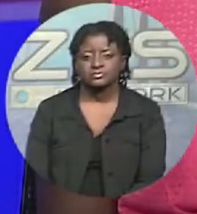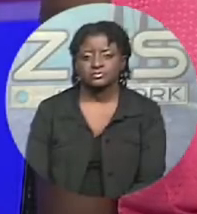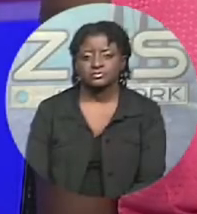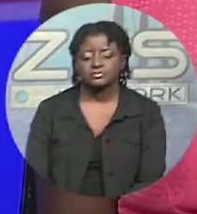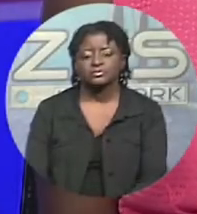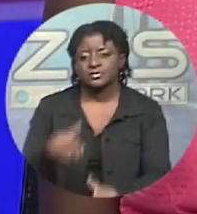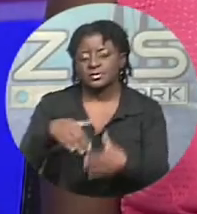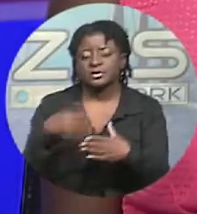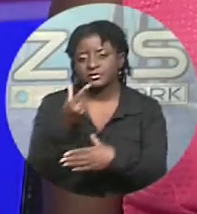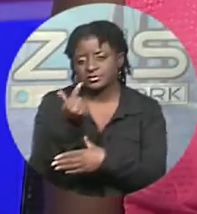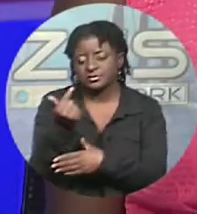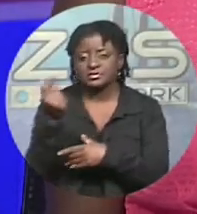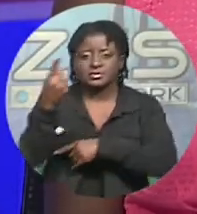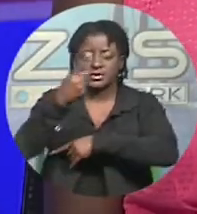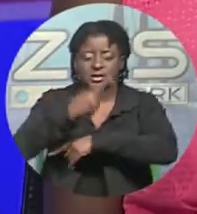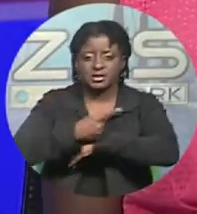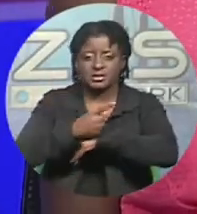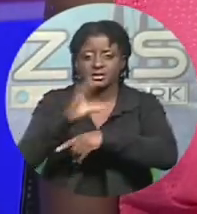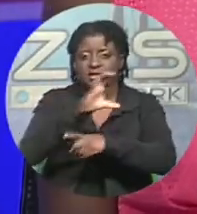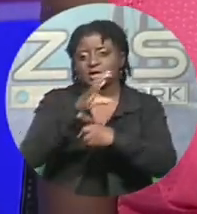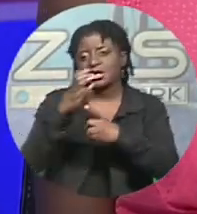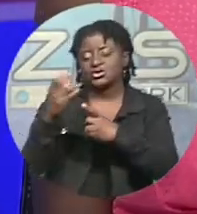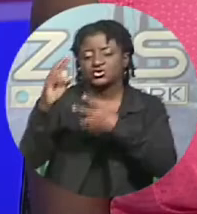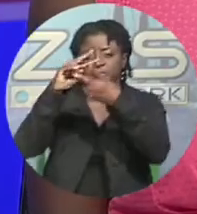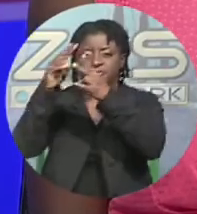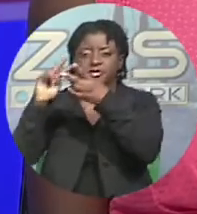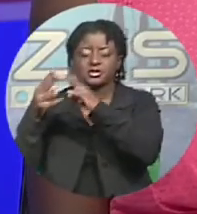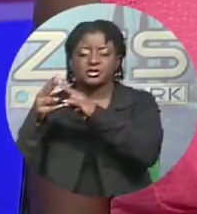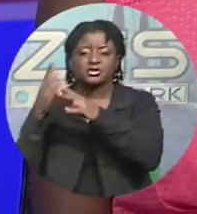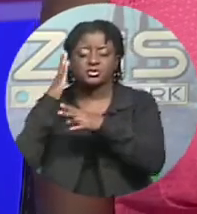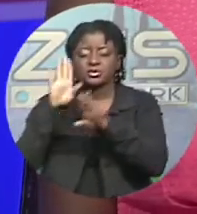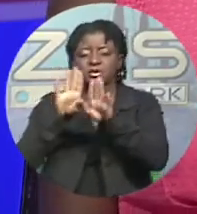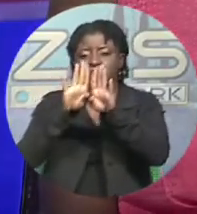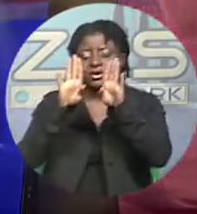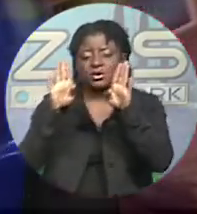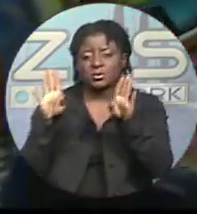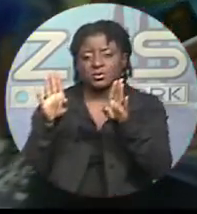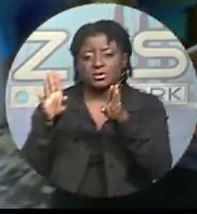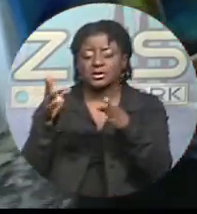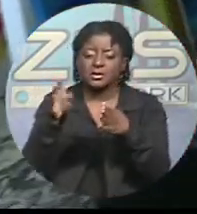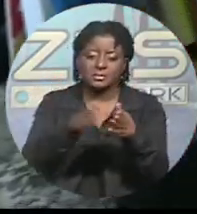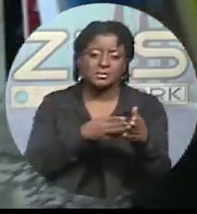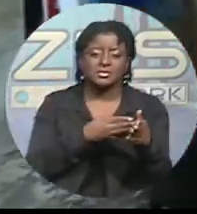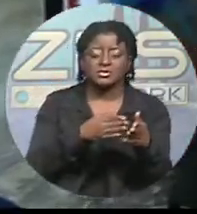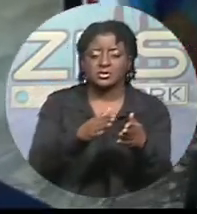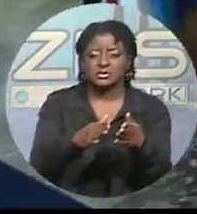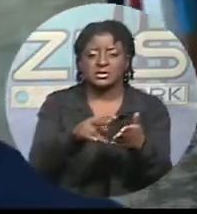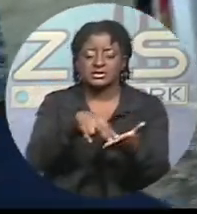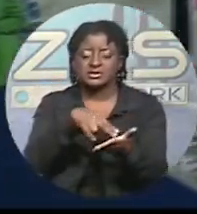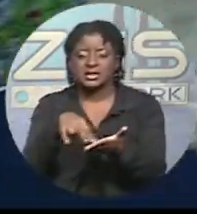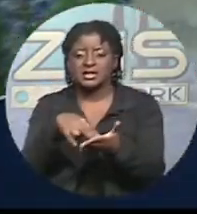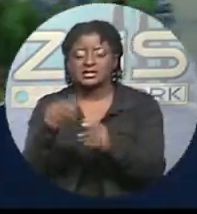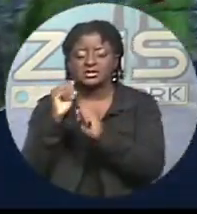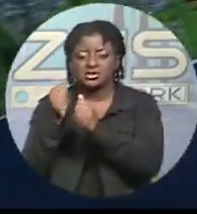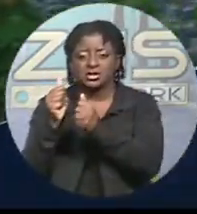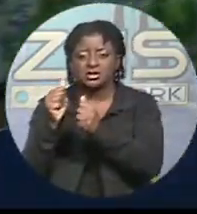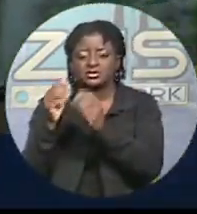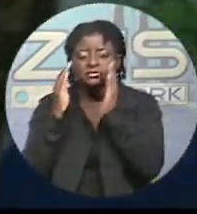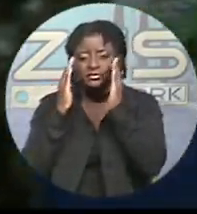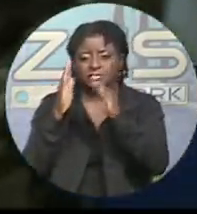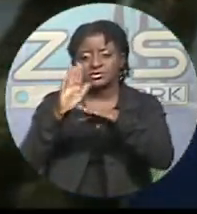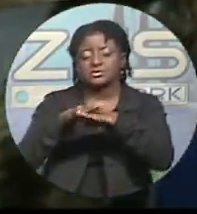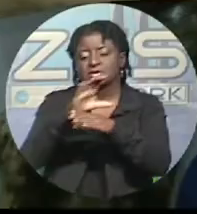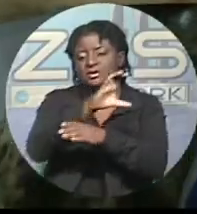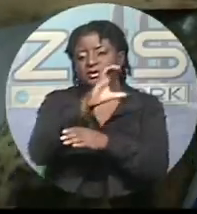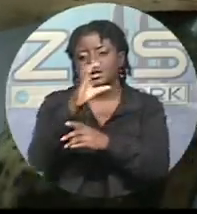In a matter of days, the cultural village will be opened, and aside from elements of music, dance and Junkanoo centered around carnival, art